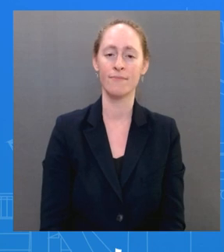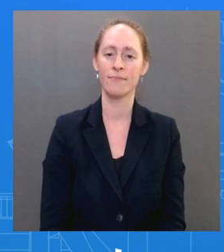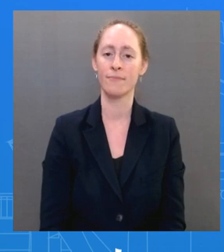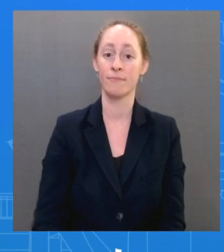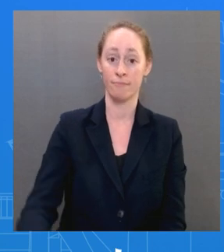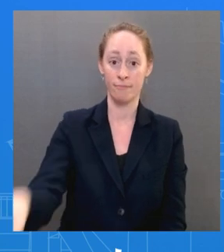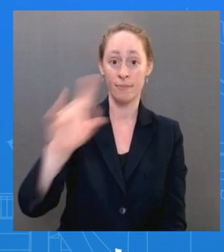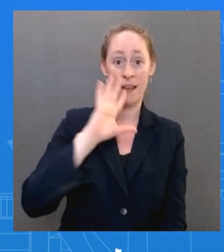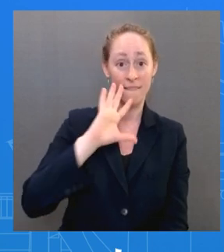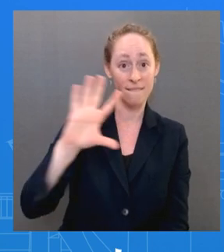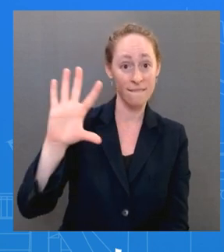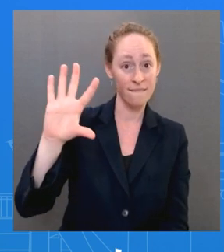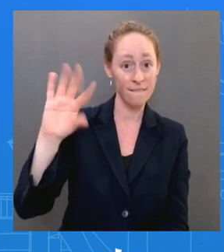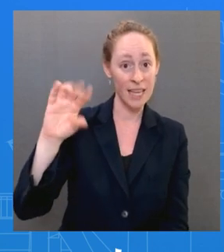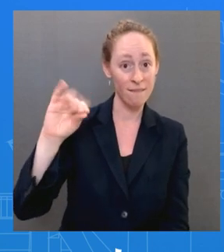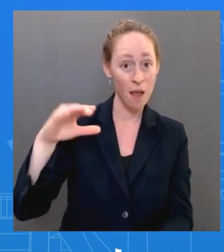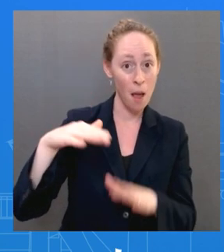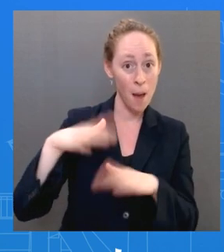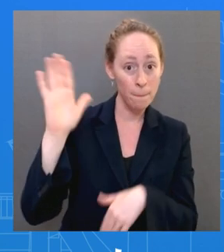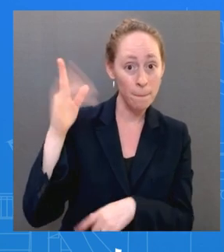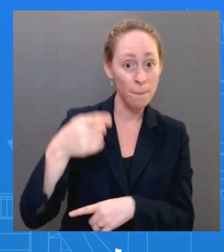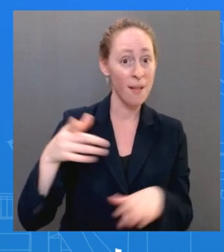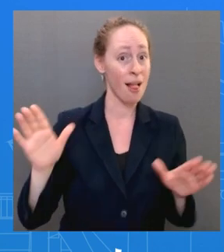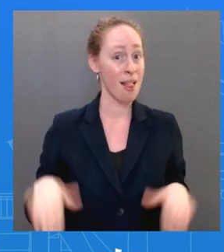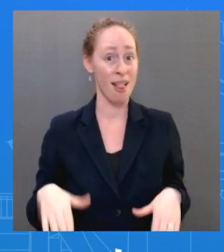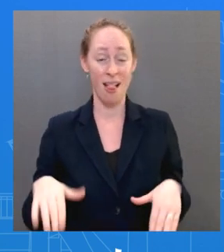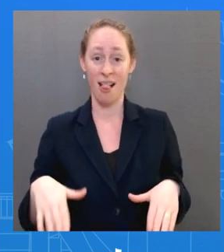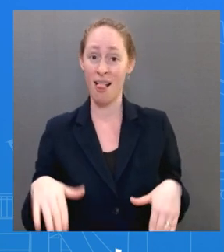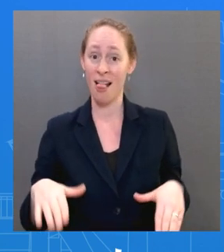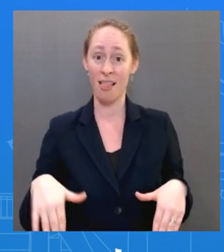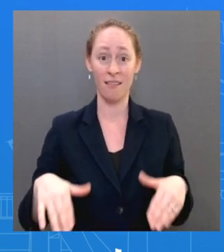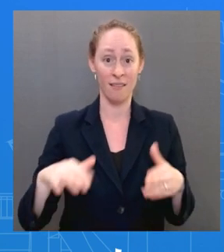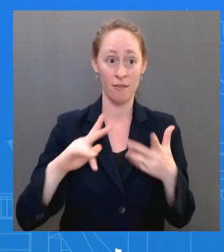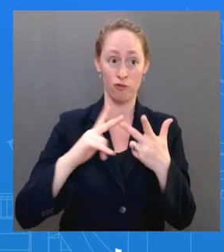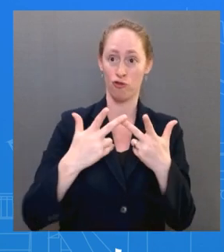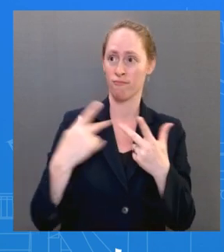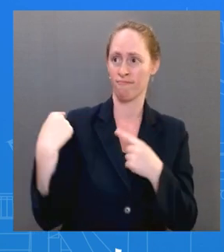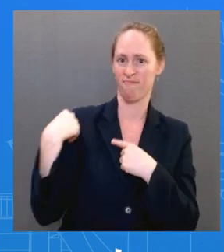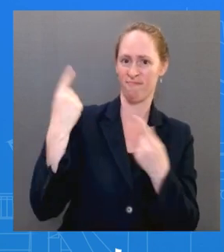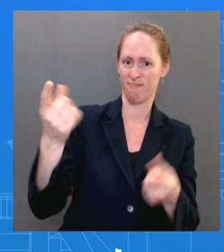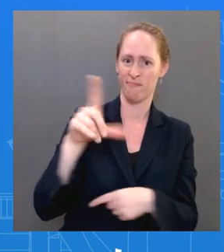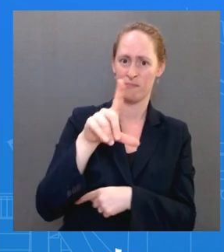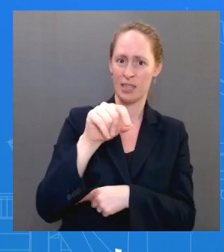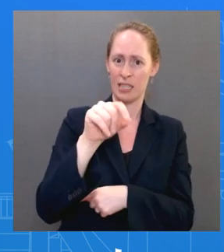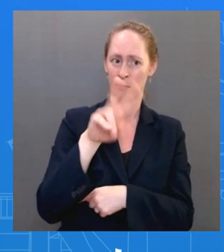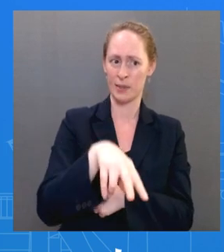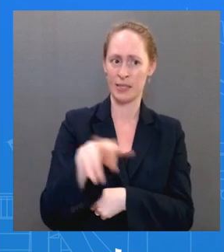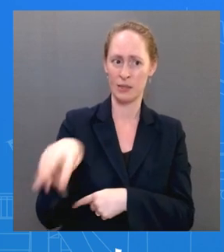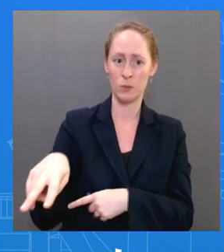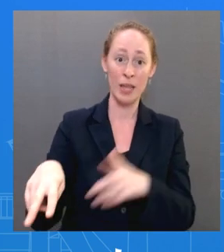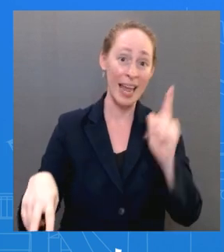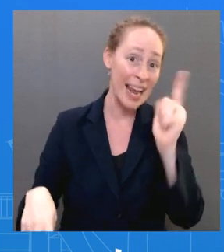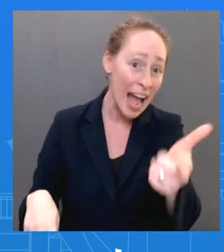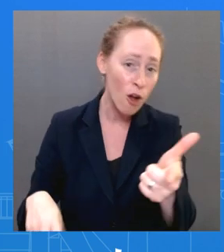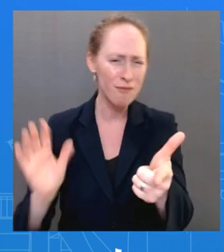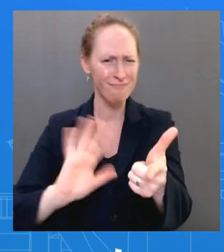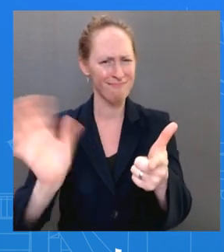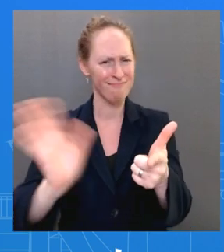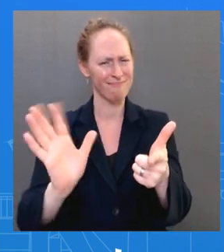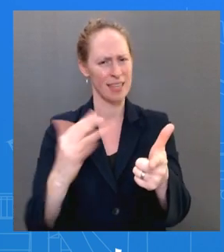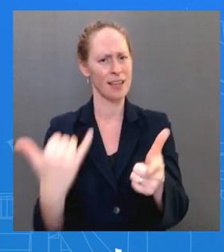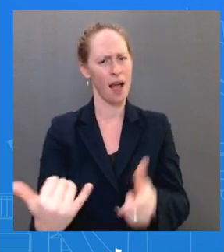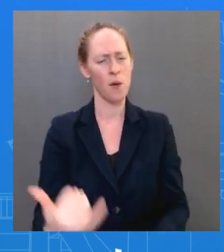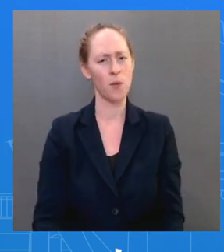shot. They are free, they are widely available. And as you heard, if you are over the age of 50 or have any kind of